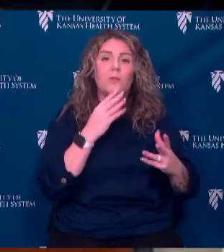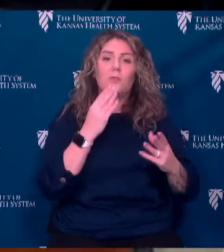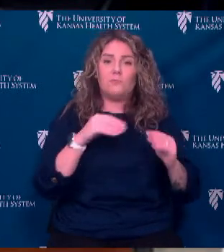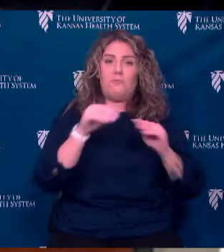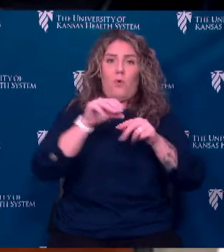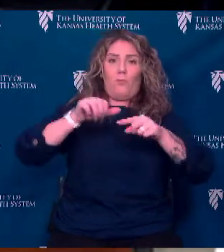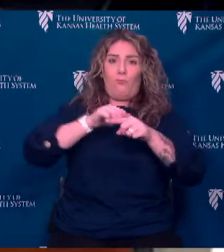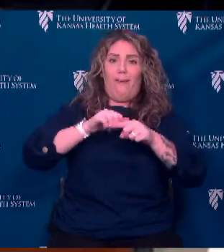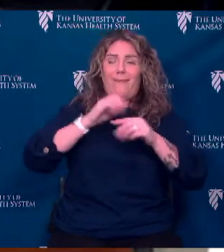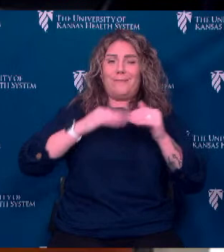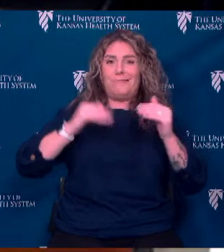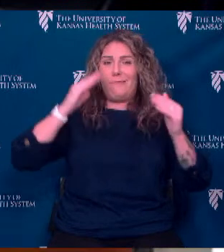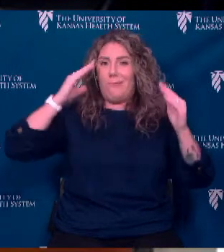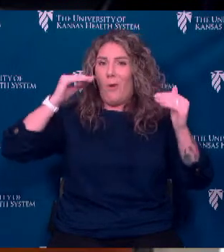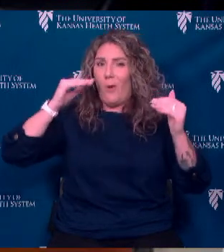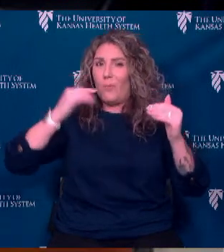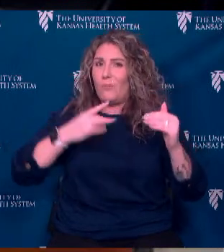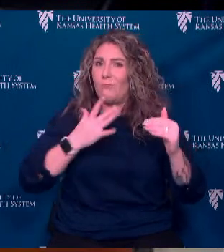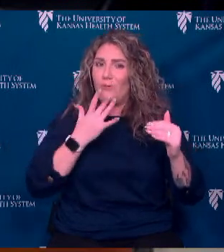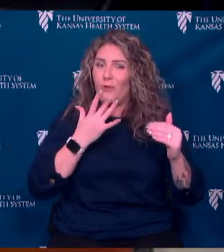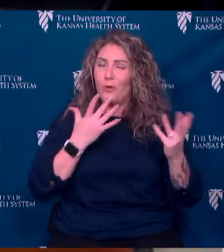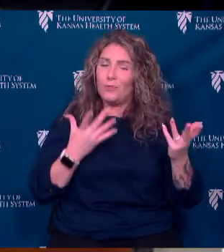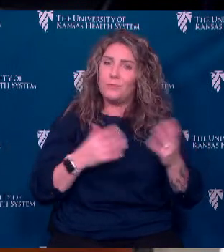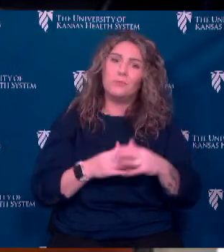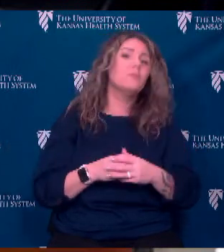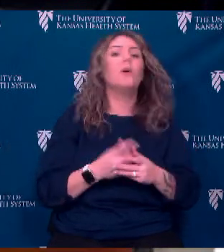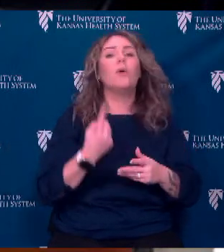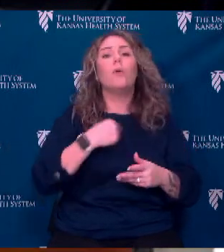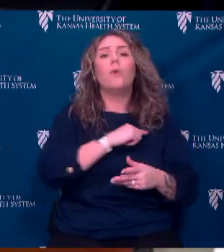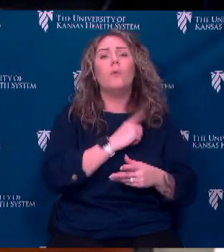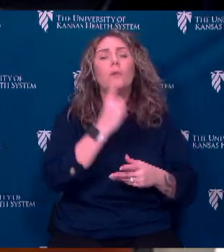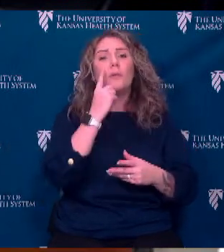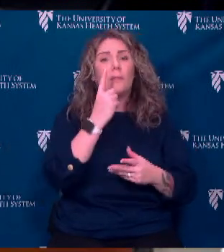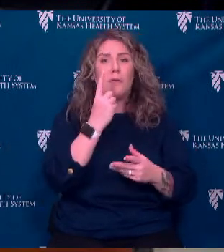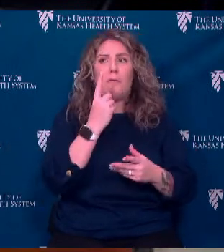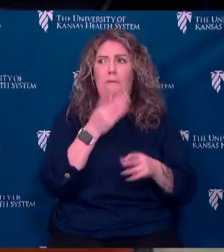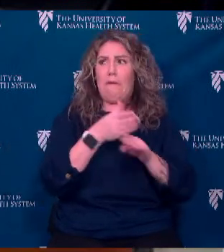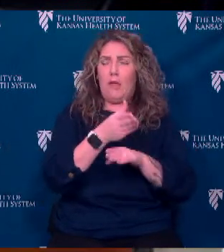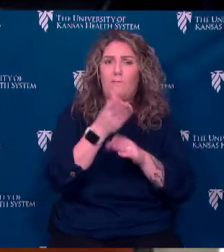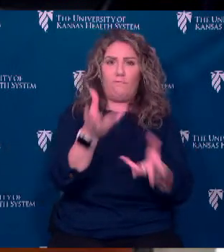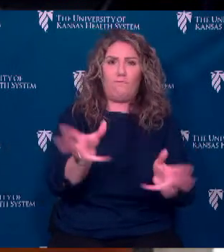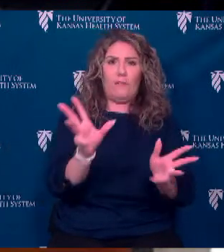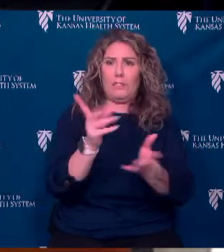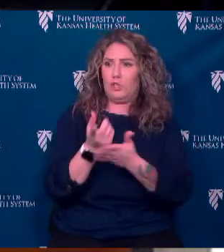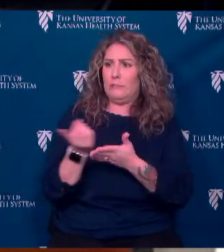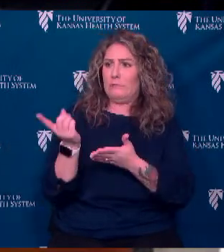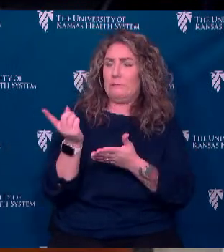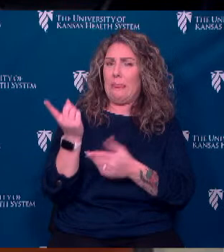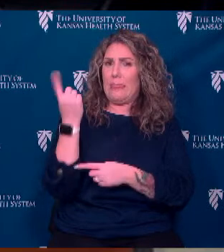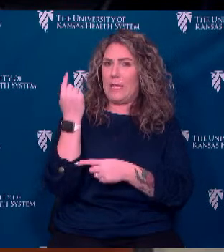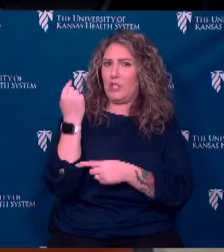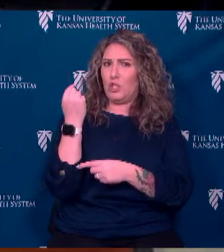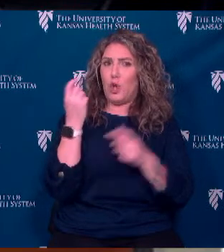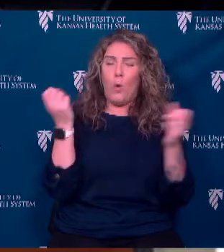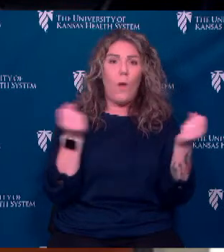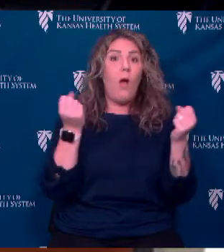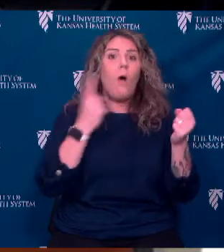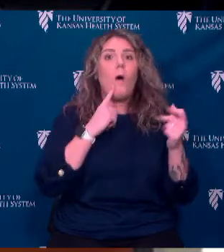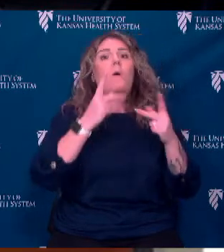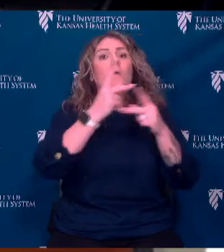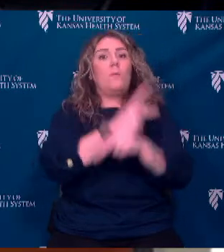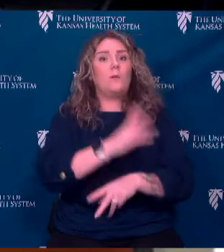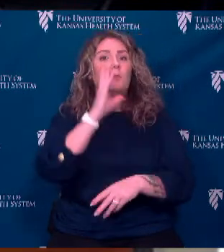than we would have preferred. I think we certainly thought after last winter's surge that that was the worst that we were going to see.